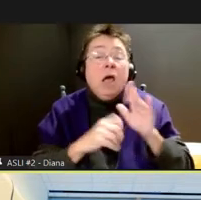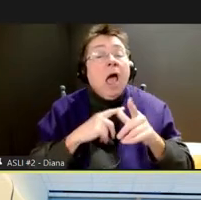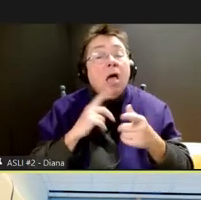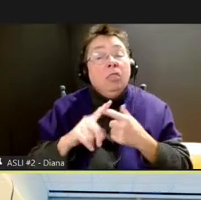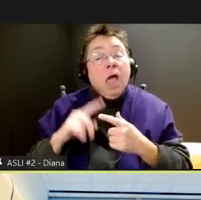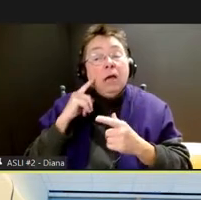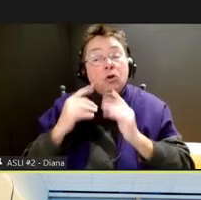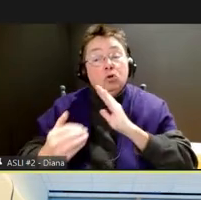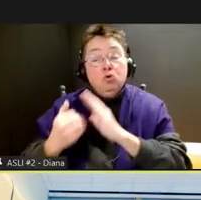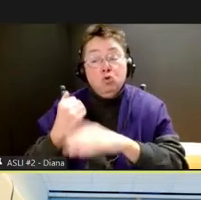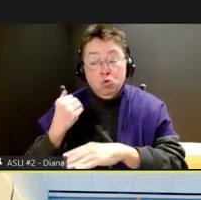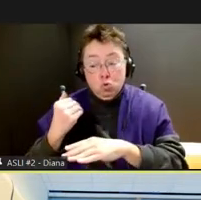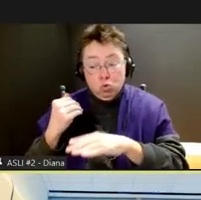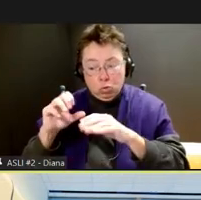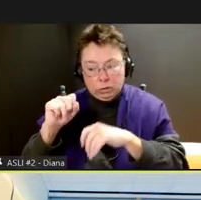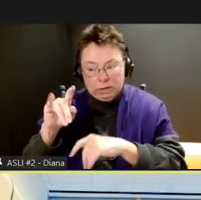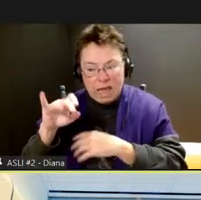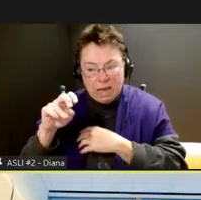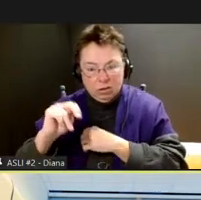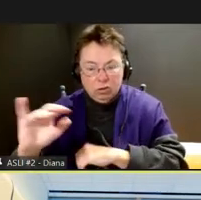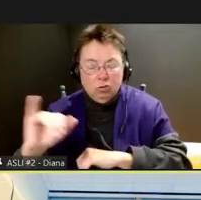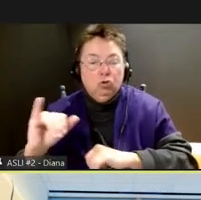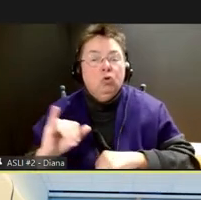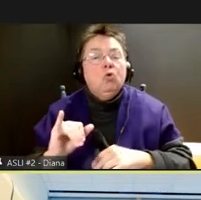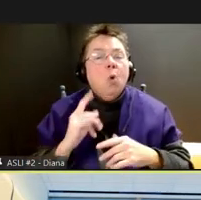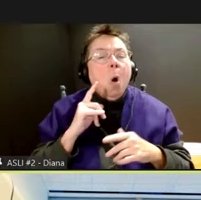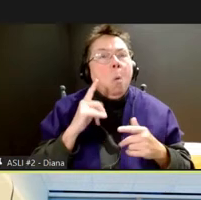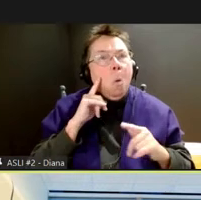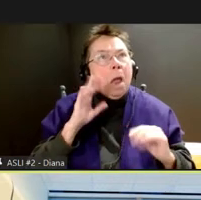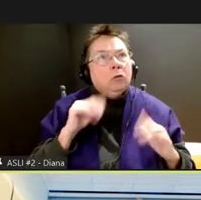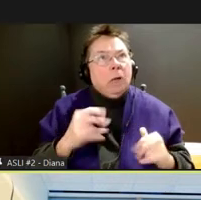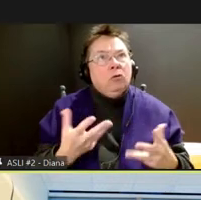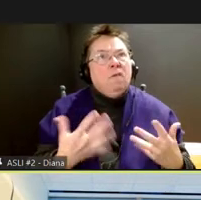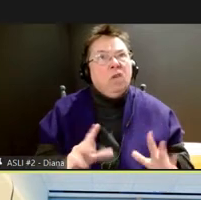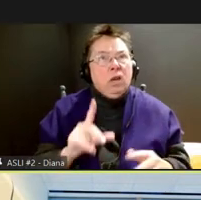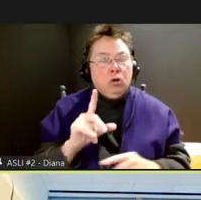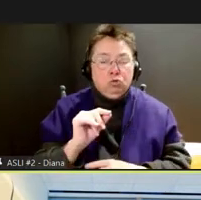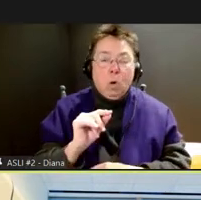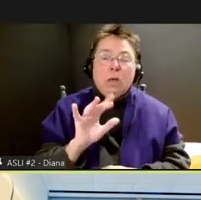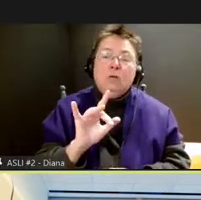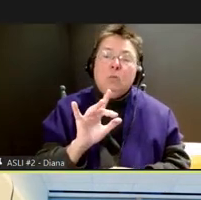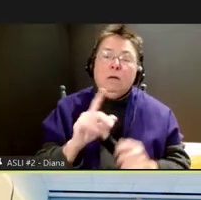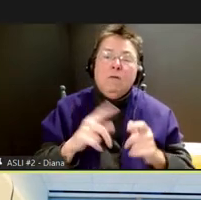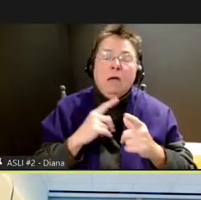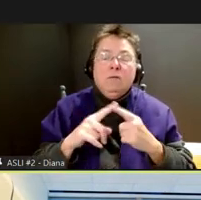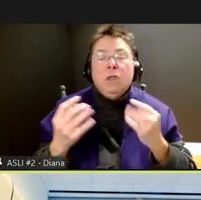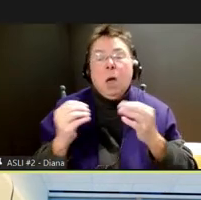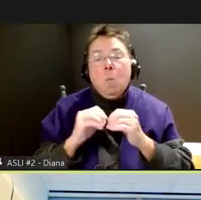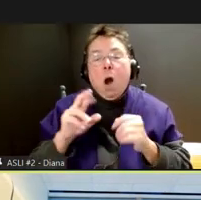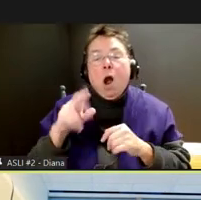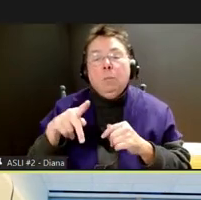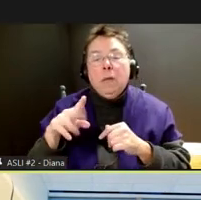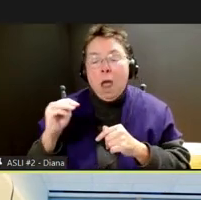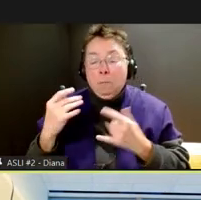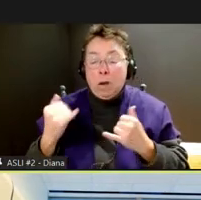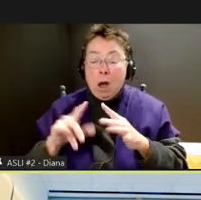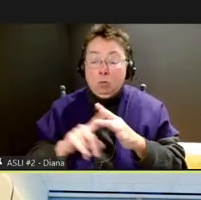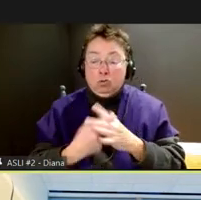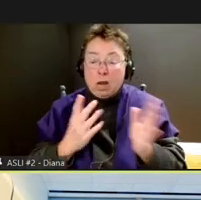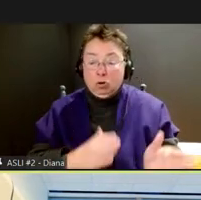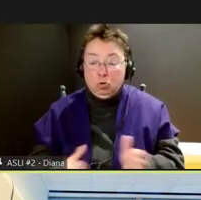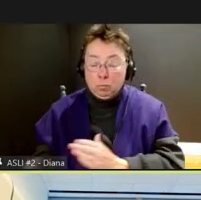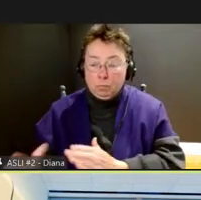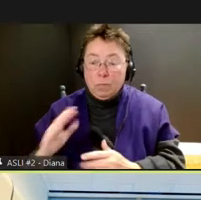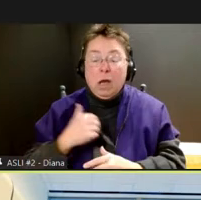stations. Phase one is expected to be completed in 2025, and future phases of RPM are in the planning stage. This concludes